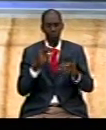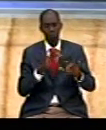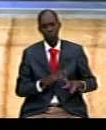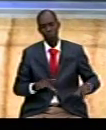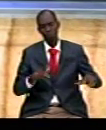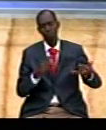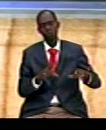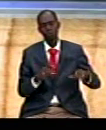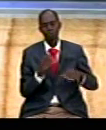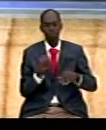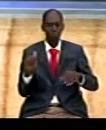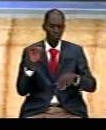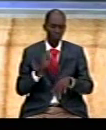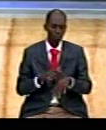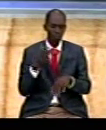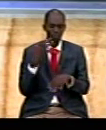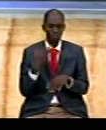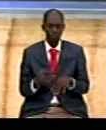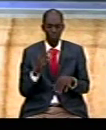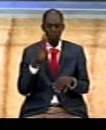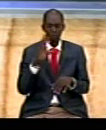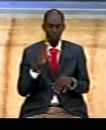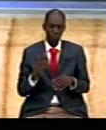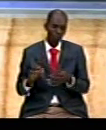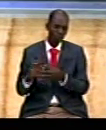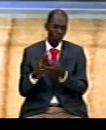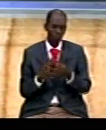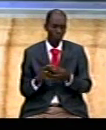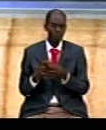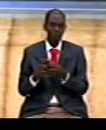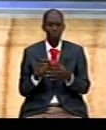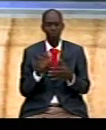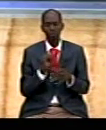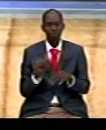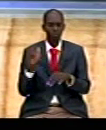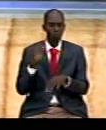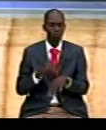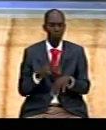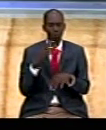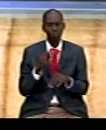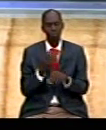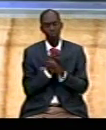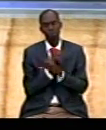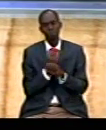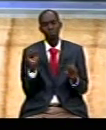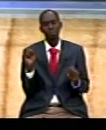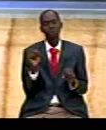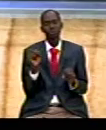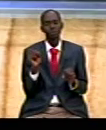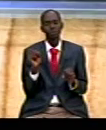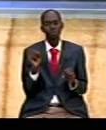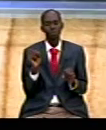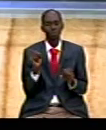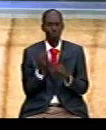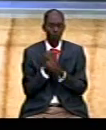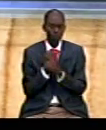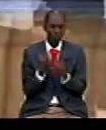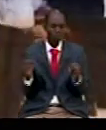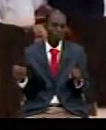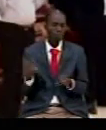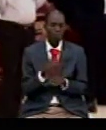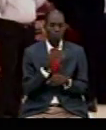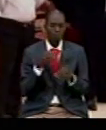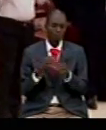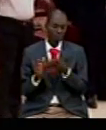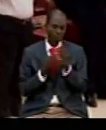mercy, a touch of reconciliation, a touch of salvation. Save them